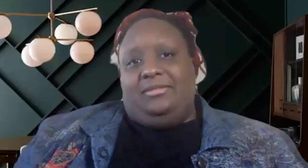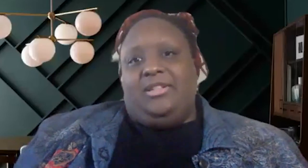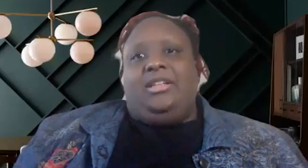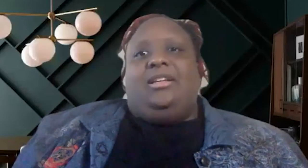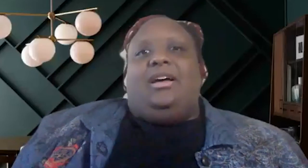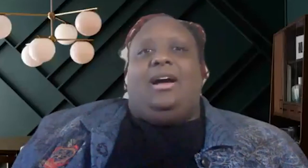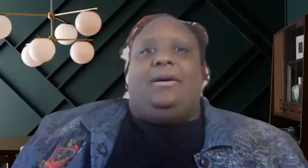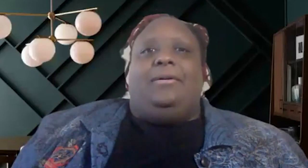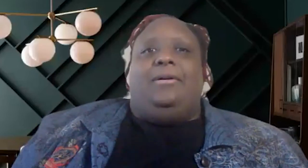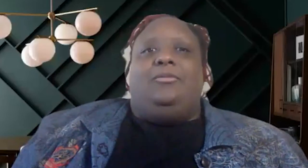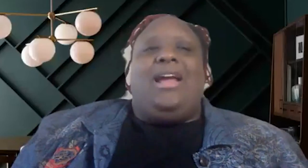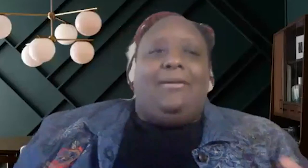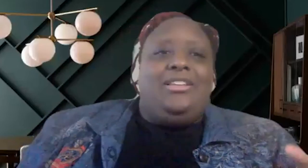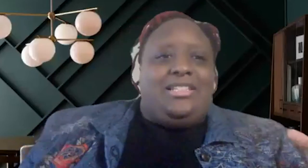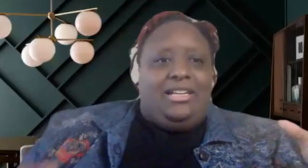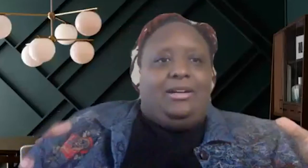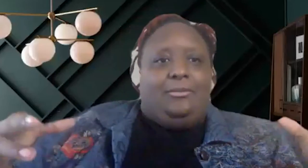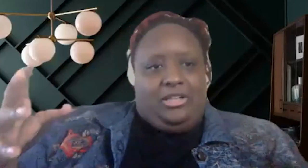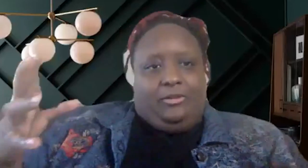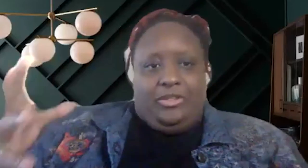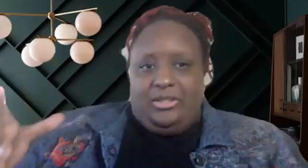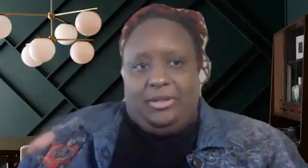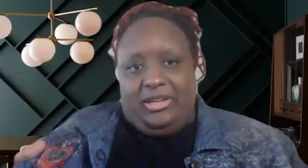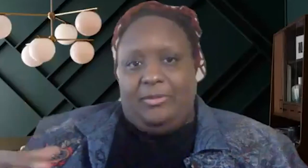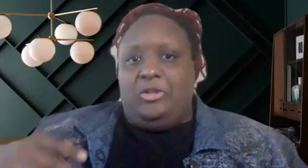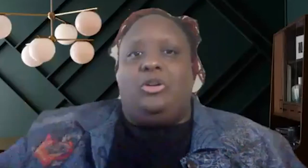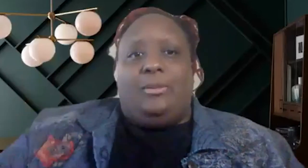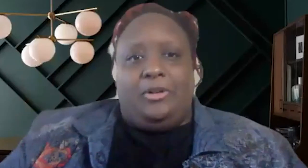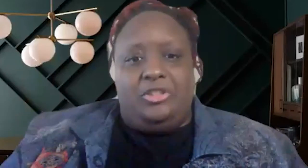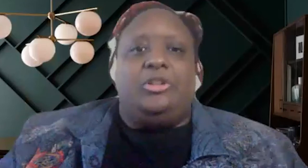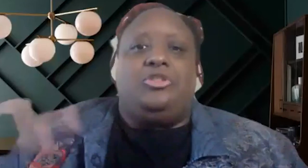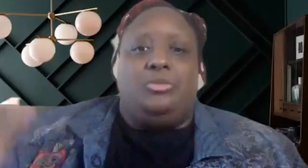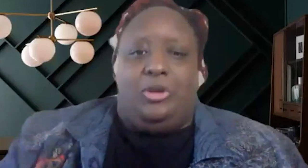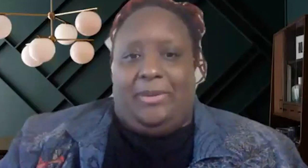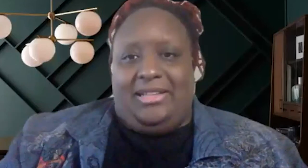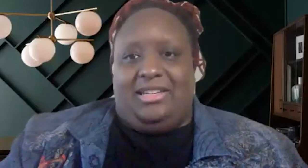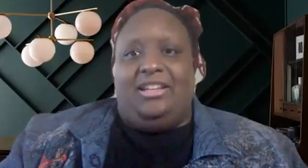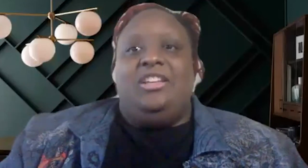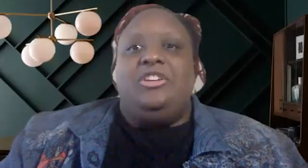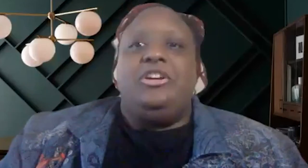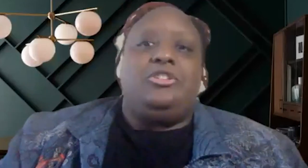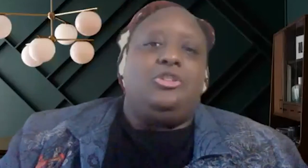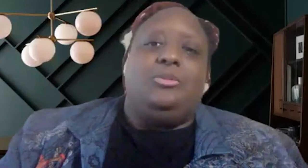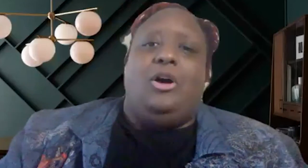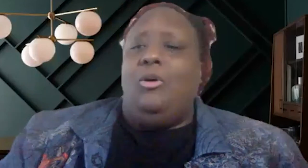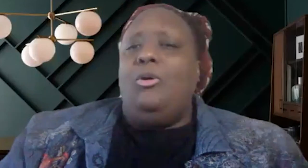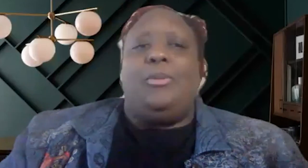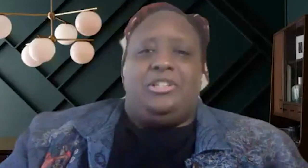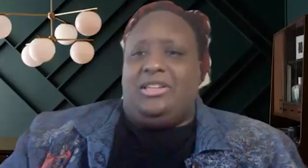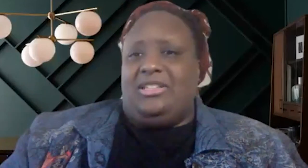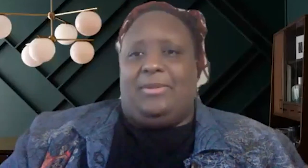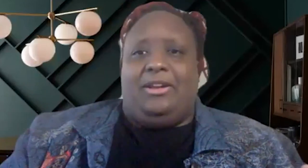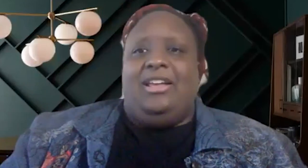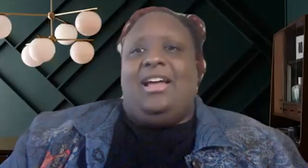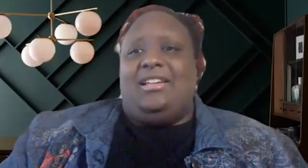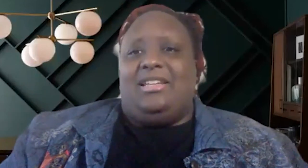capacity. Mm-hmm. We have this idea based off of disability. When you look at a person, you could assume their capacity. You could assume a whole bunch of